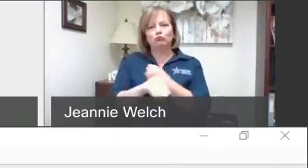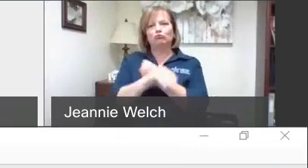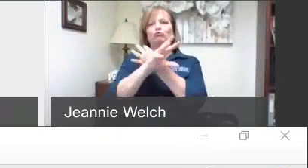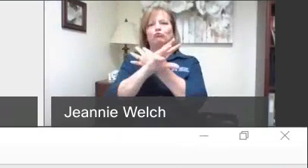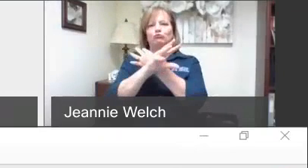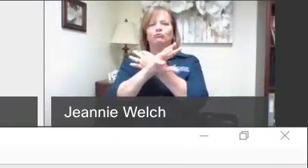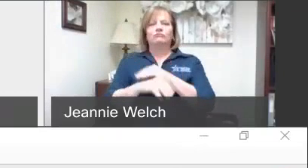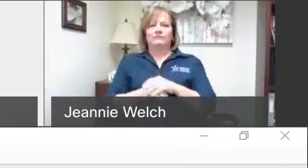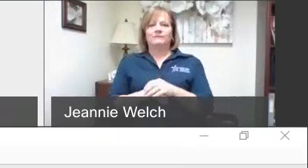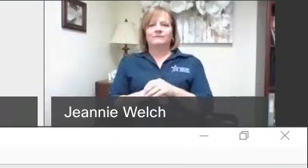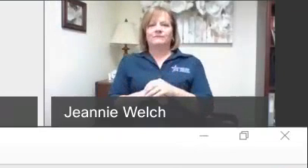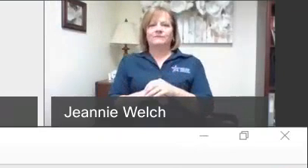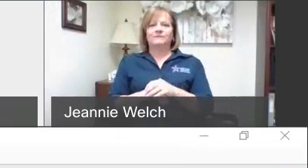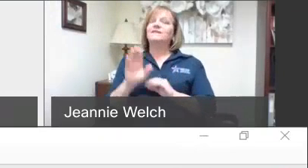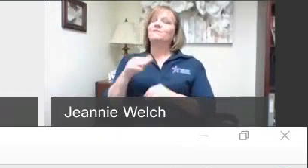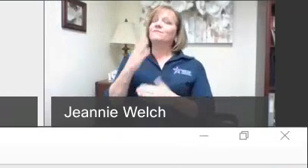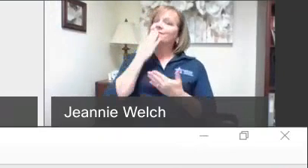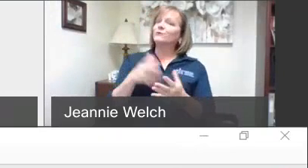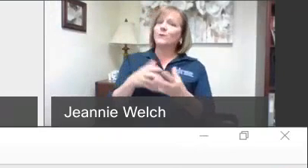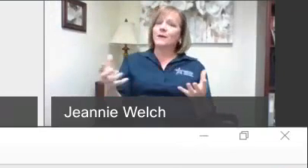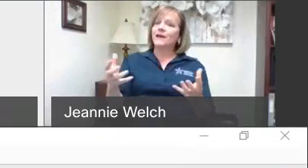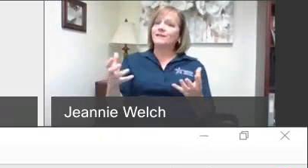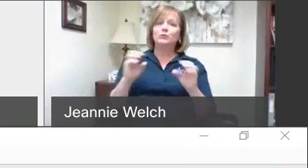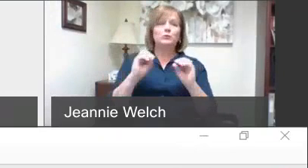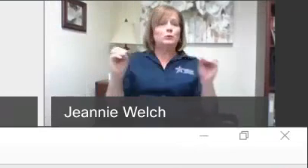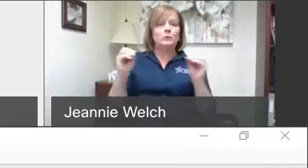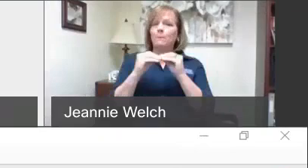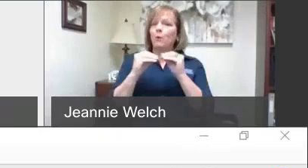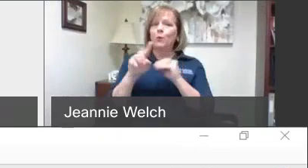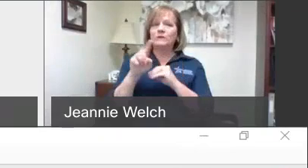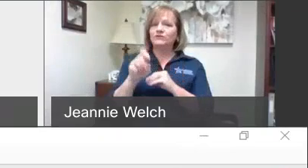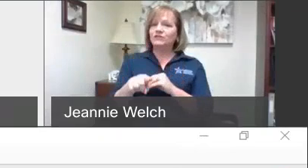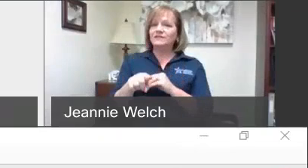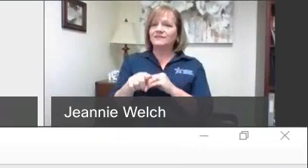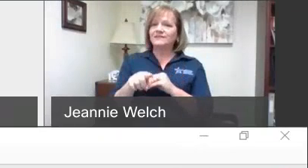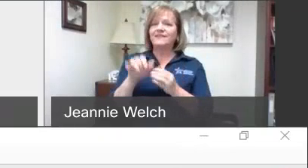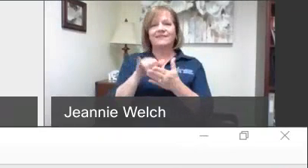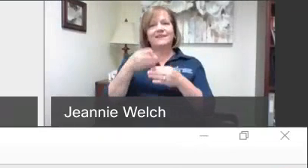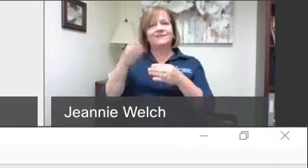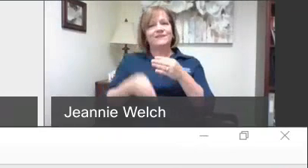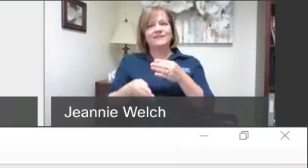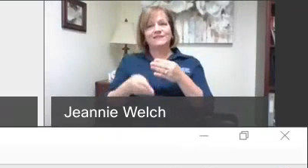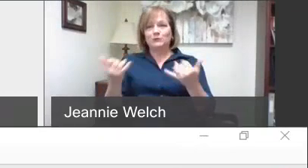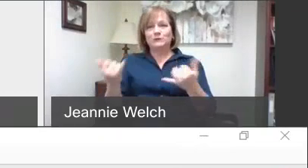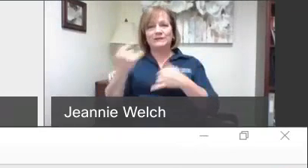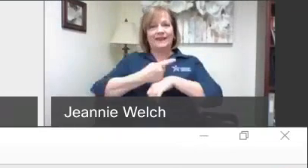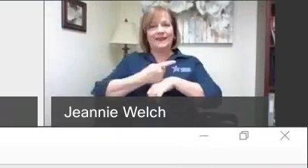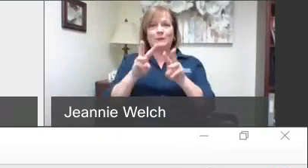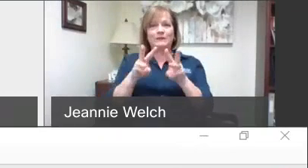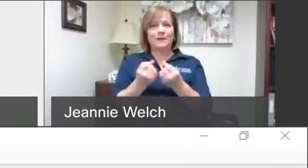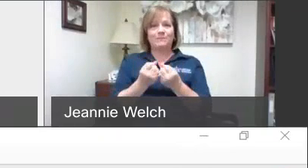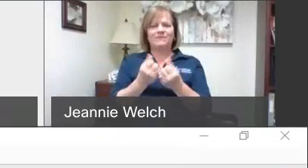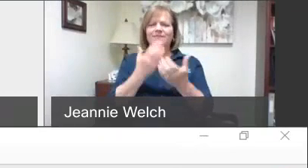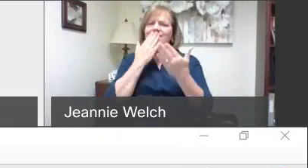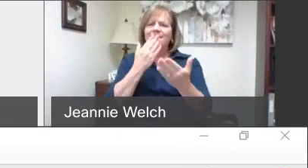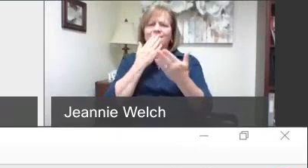Thank you so much. And since there's no other questions, that'll end our workshop for today. I want to thank you guys for attending,